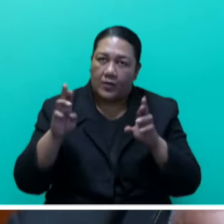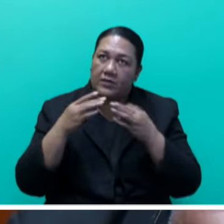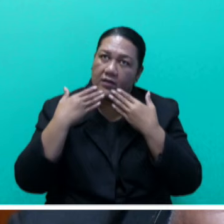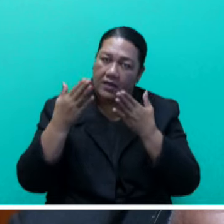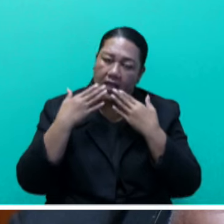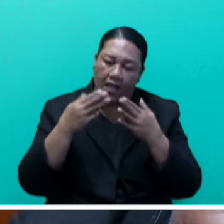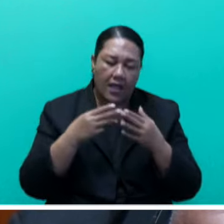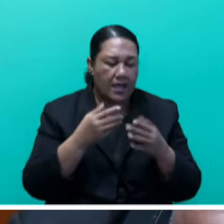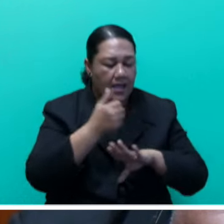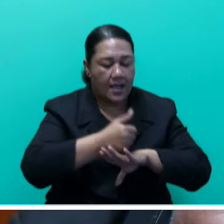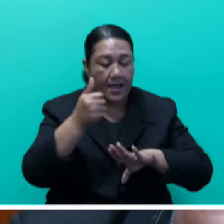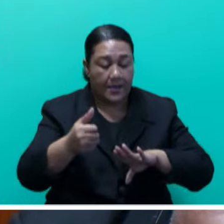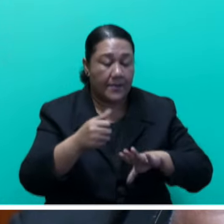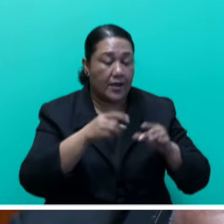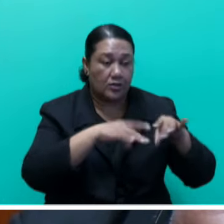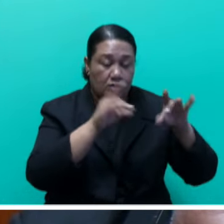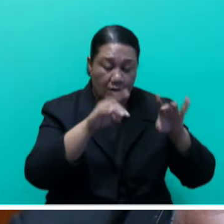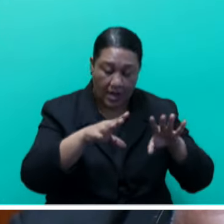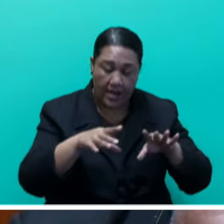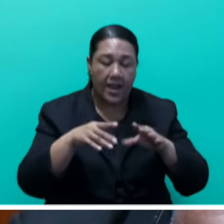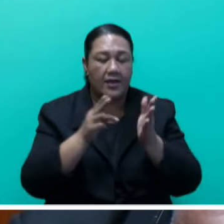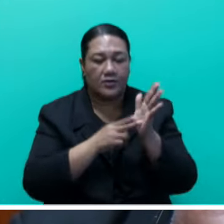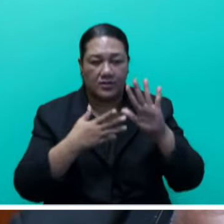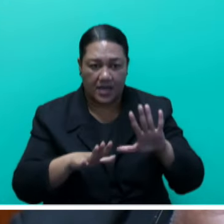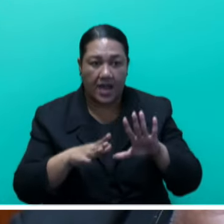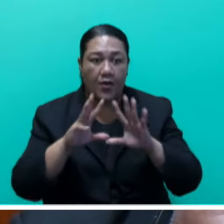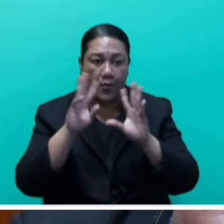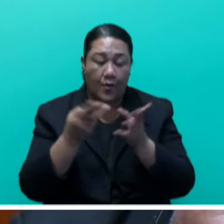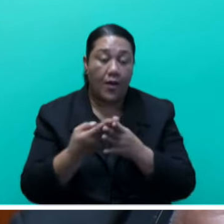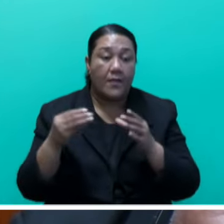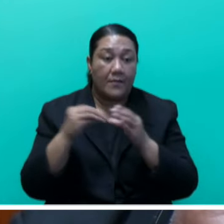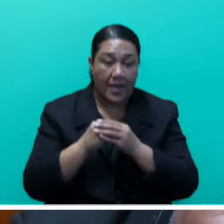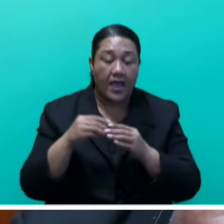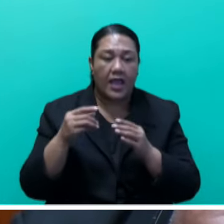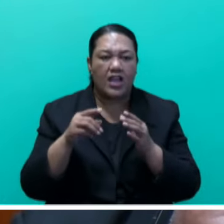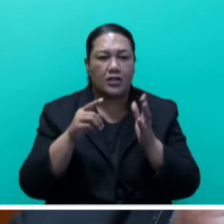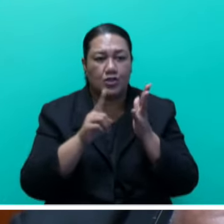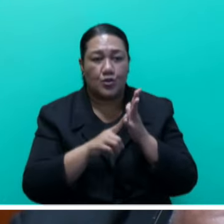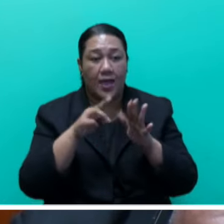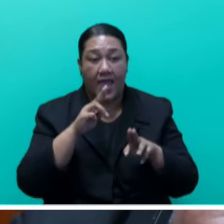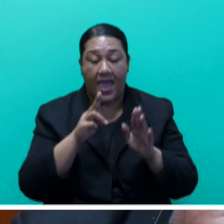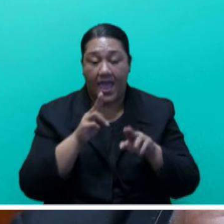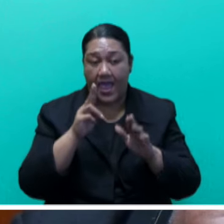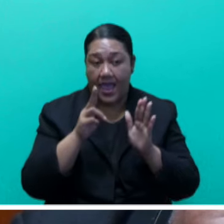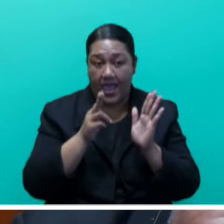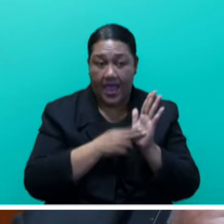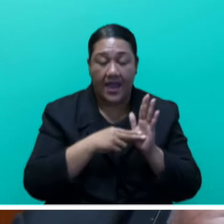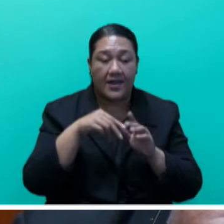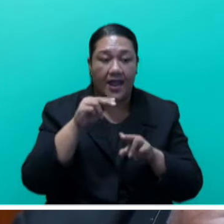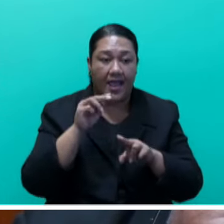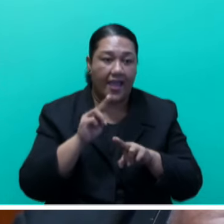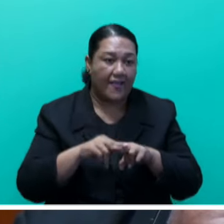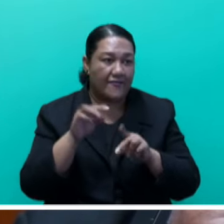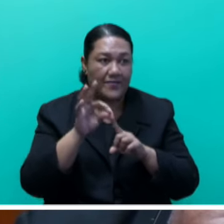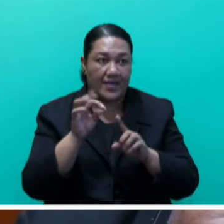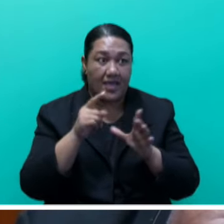New Zealand, the World Bank, and UNFPA, Honorable Speaker, for coming on board in their continued support for